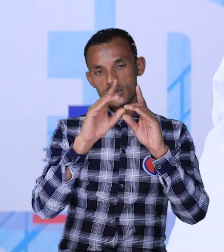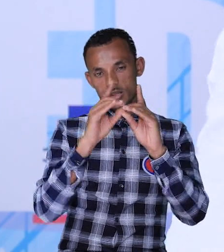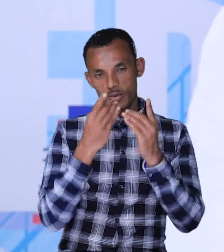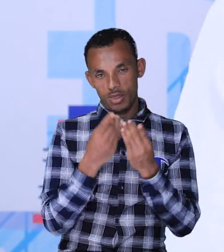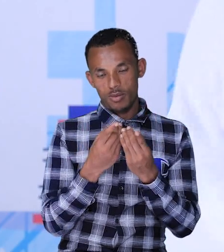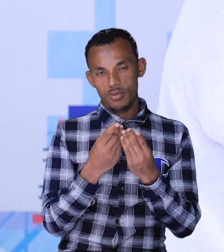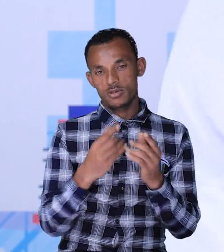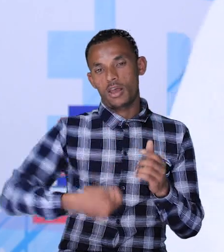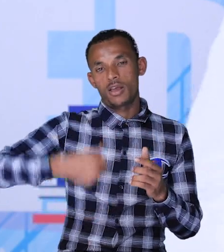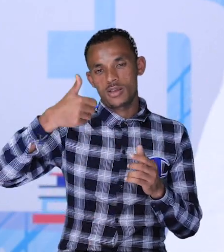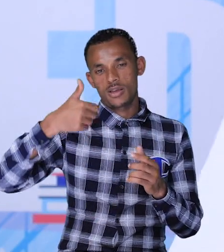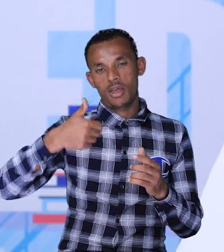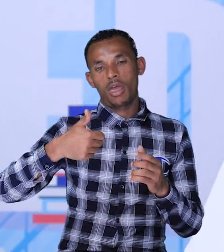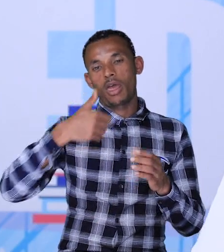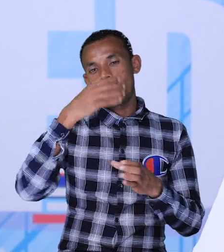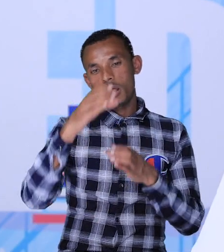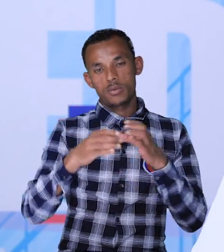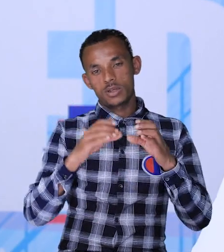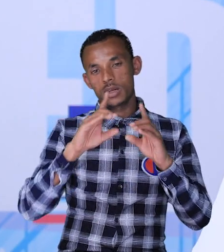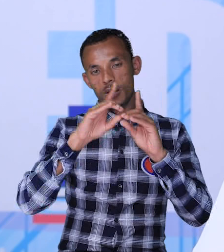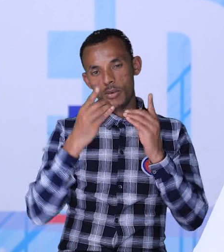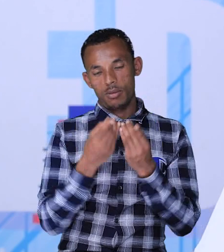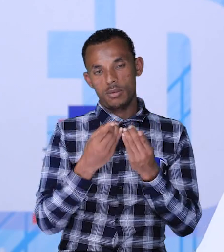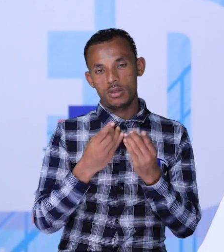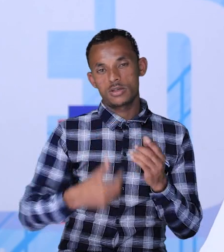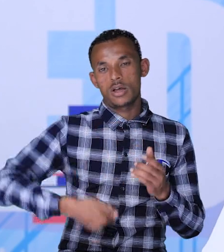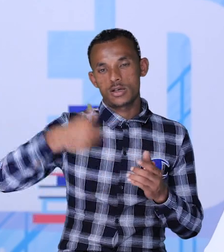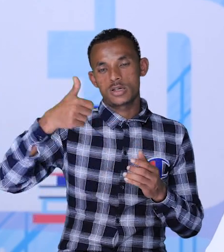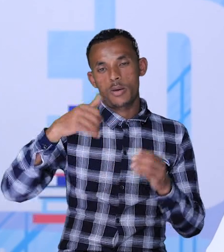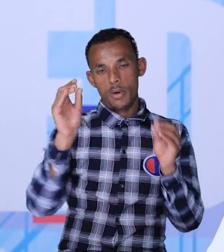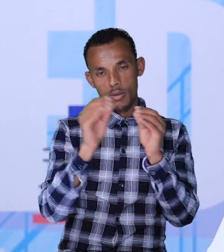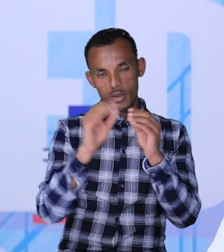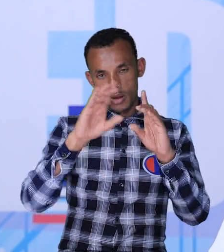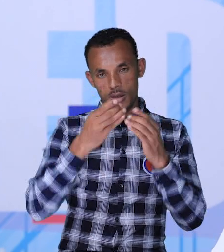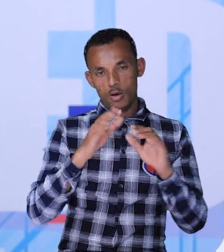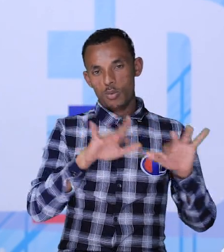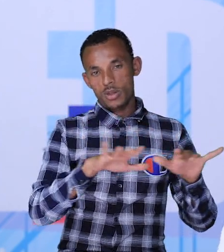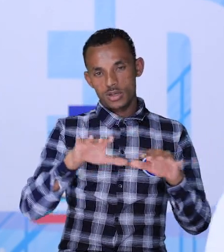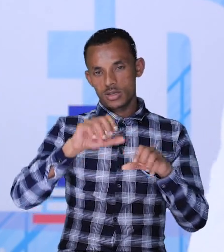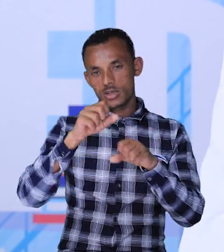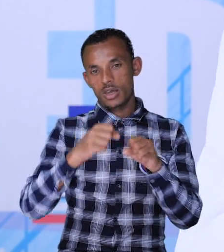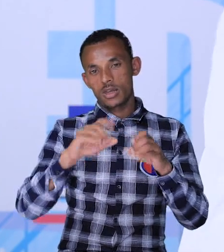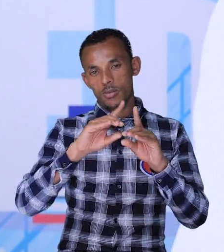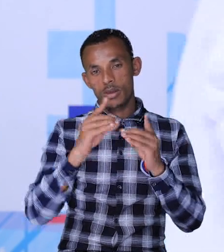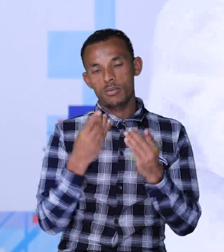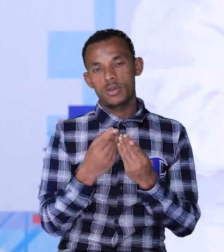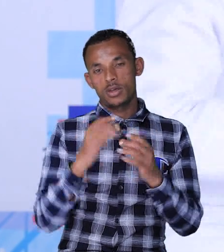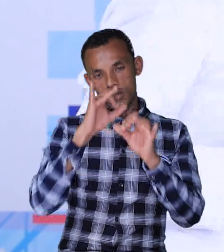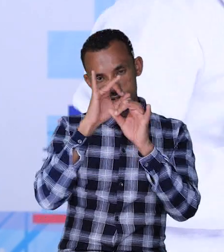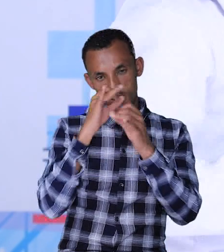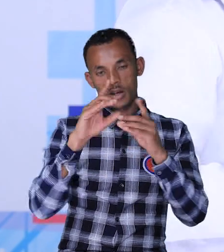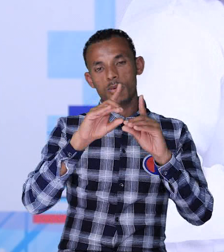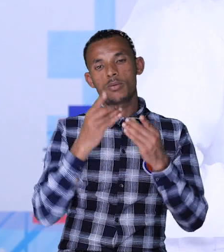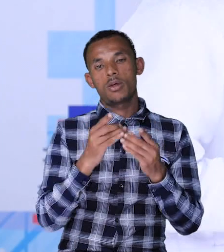be chemistry, the other will be mathematics, computer science, geology, and so on. After